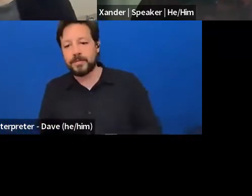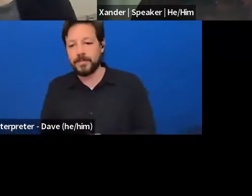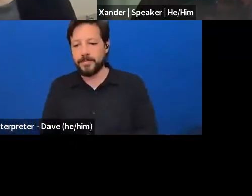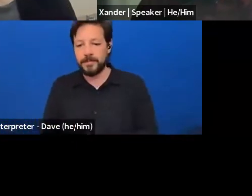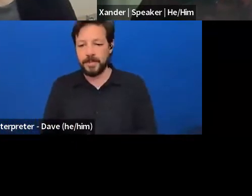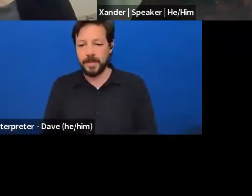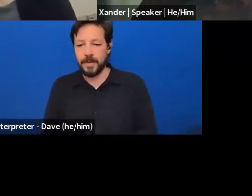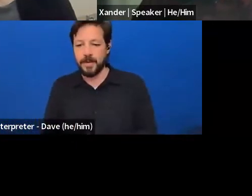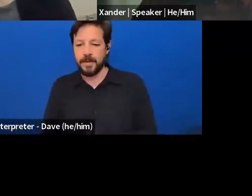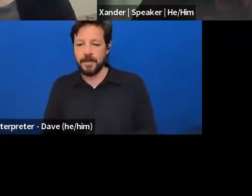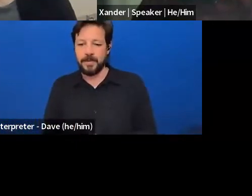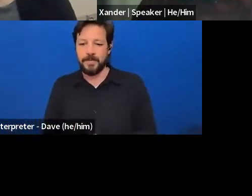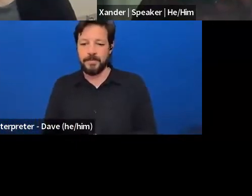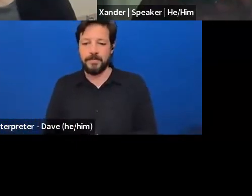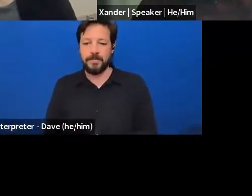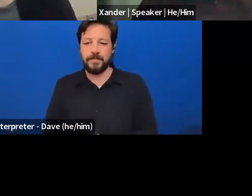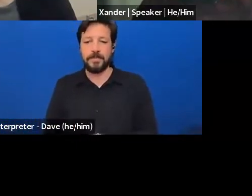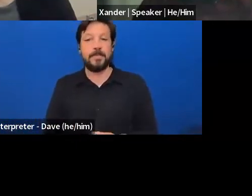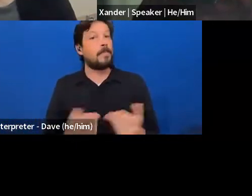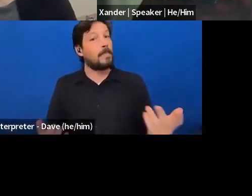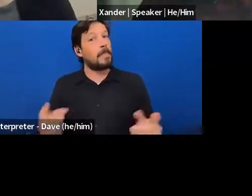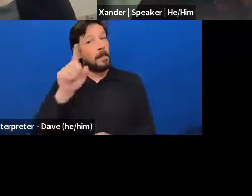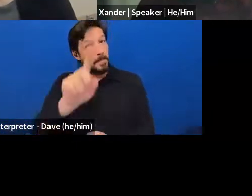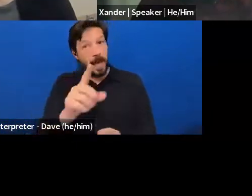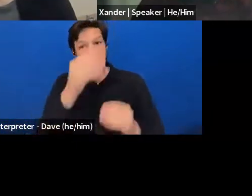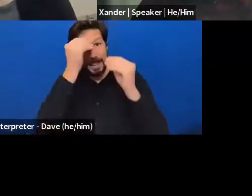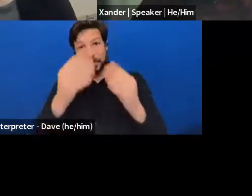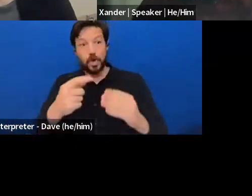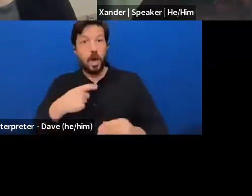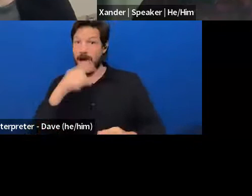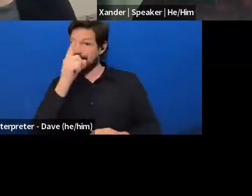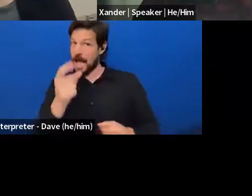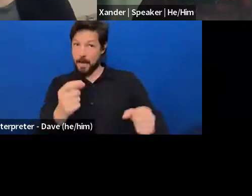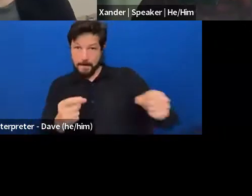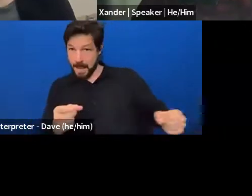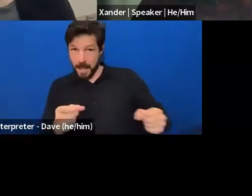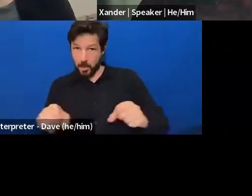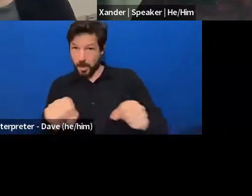great 30-year safe driving record. So that's one of my strengths. And I'm